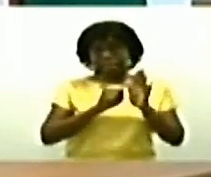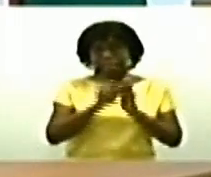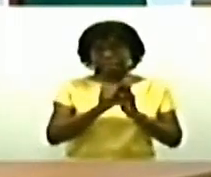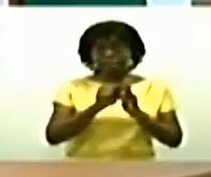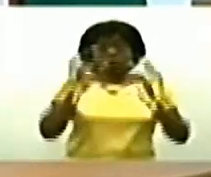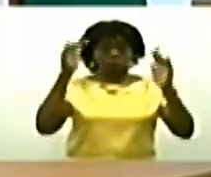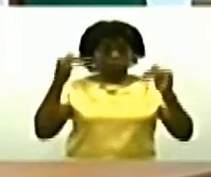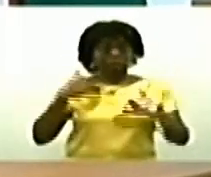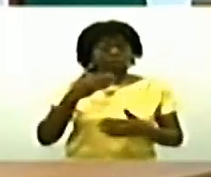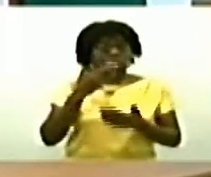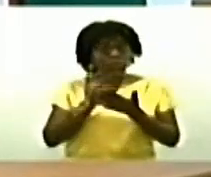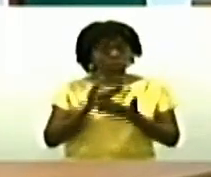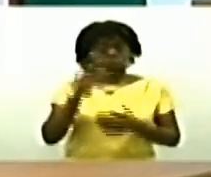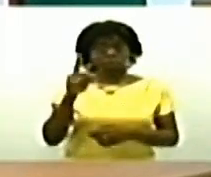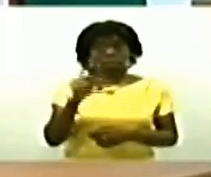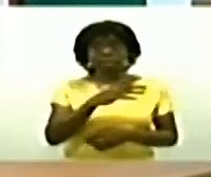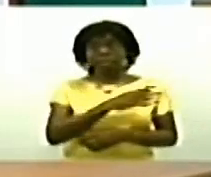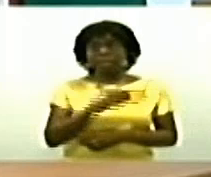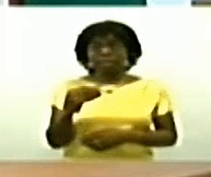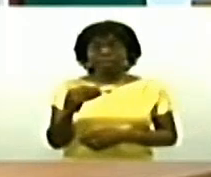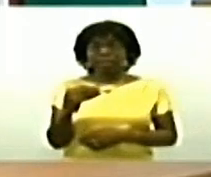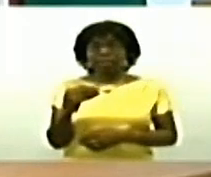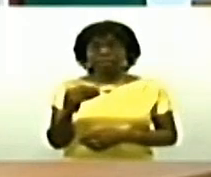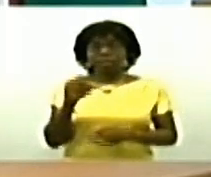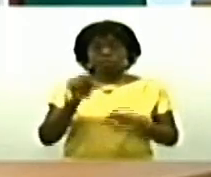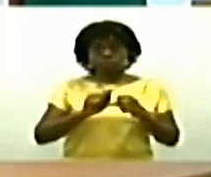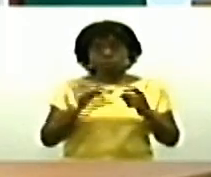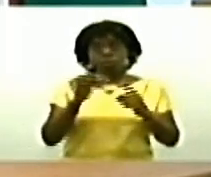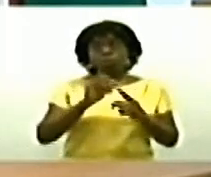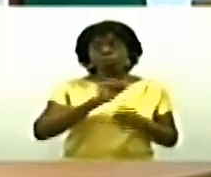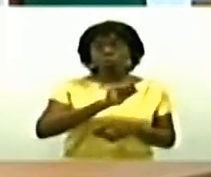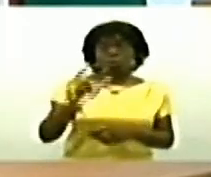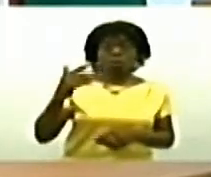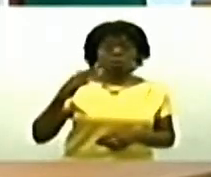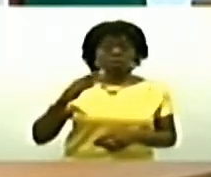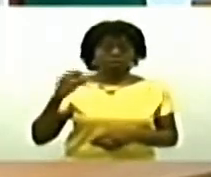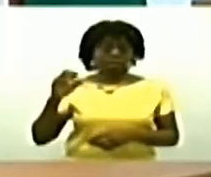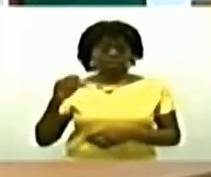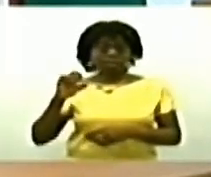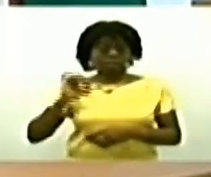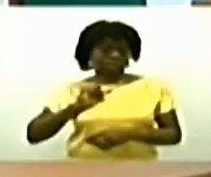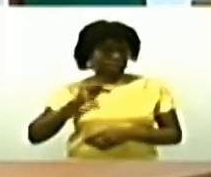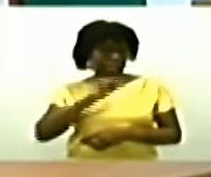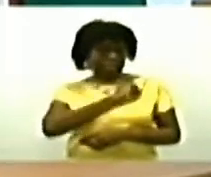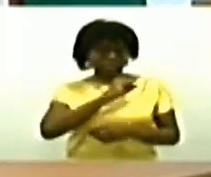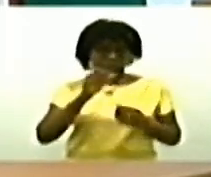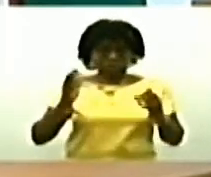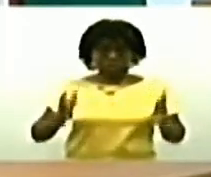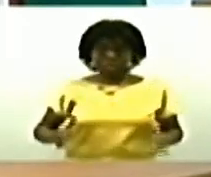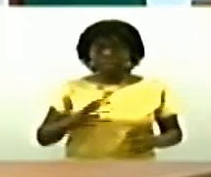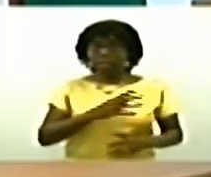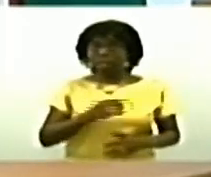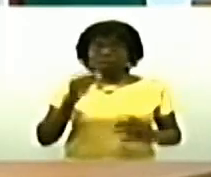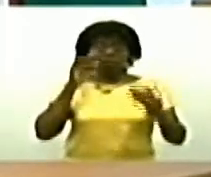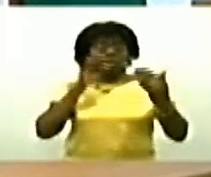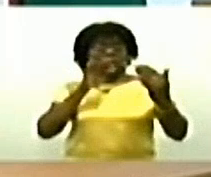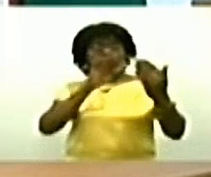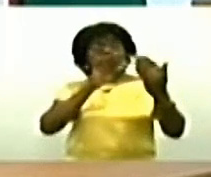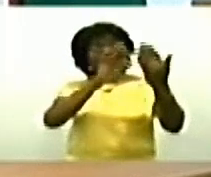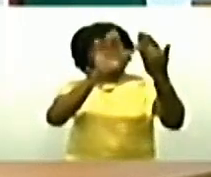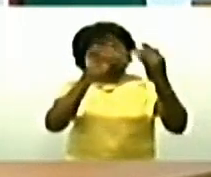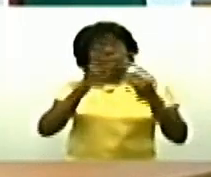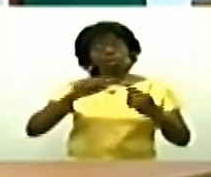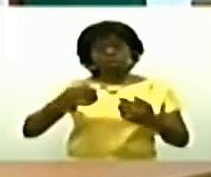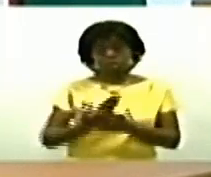you have a good one, and so too all my fellow senators, and we look forward to the new year. The clerk